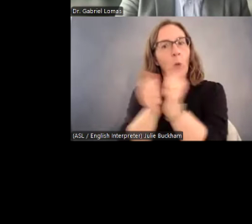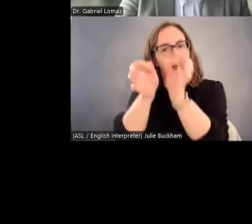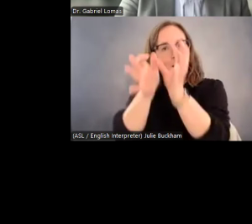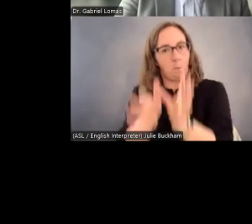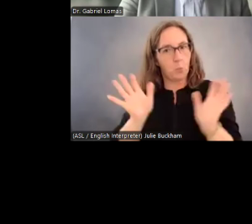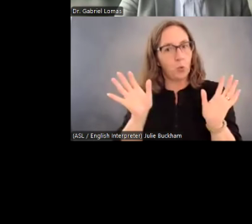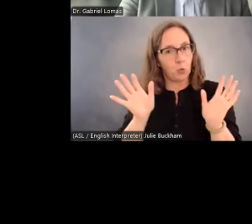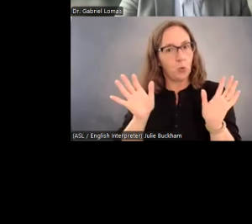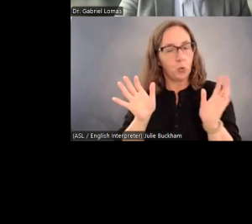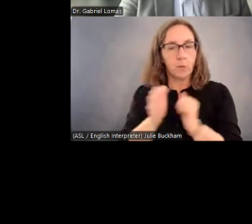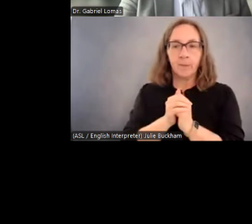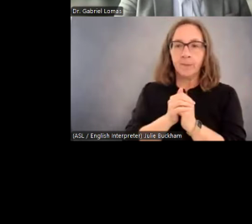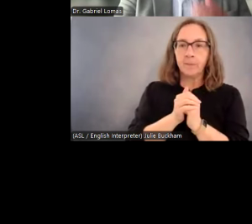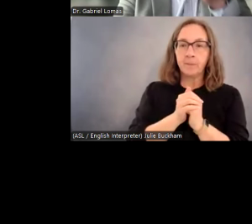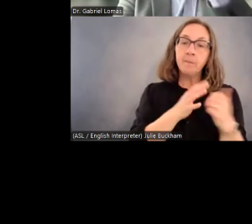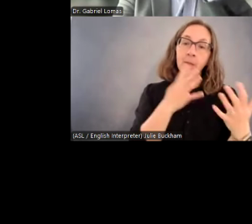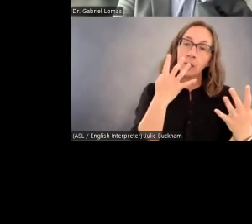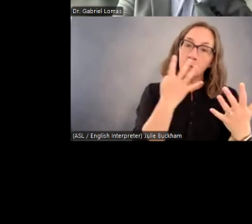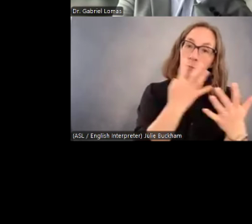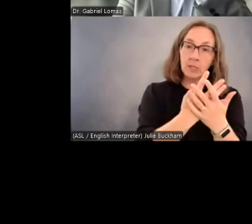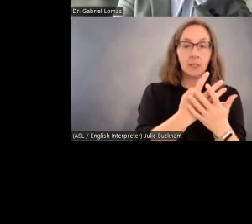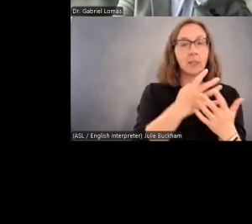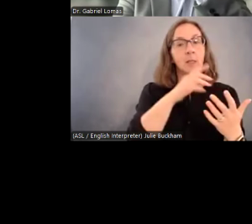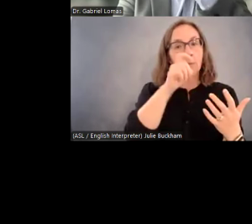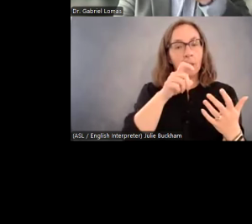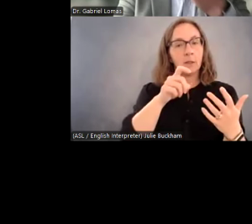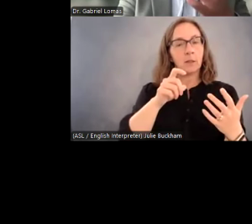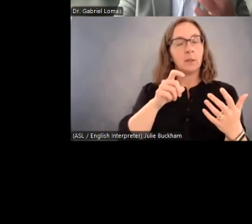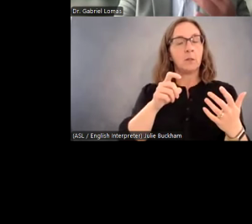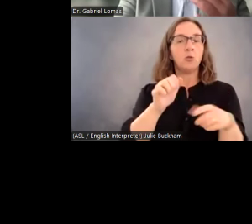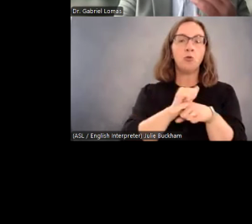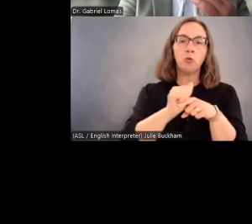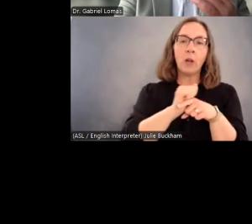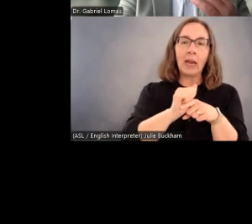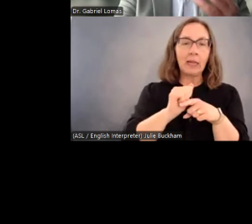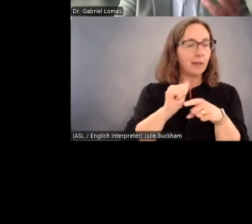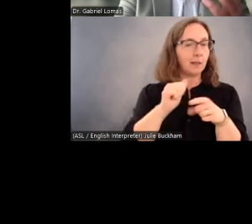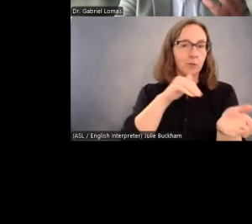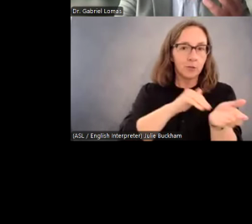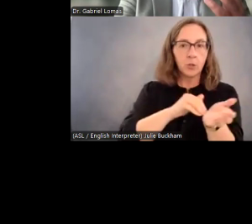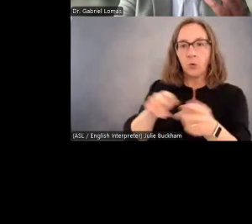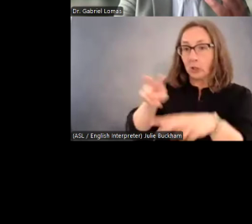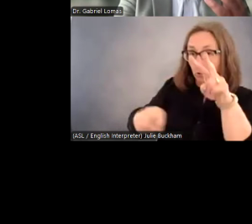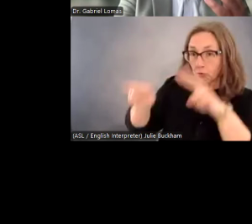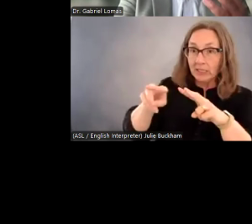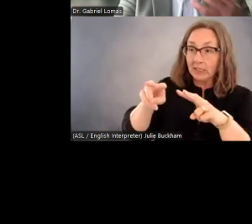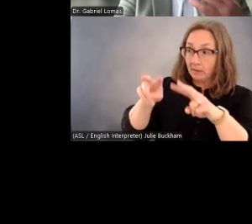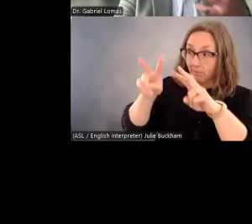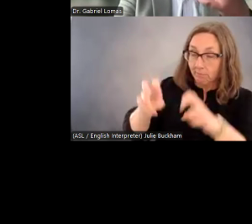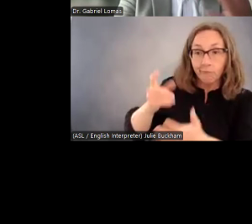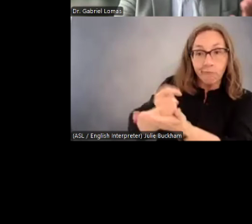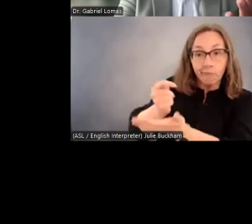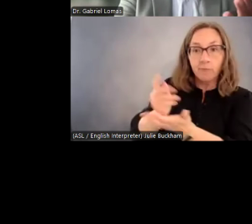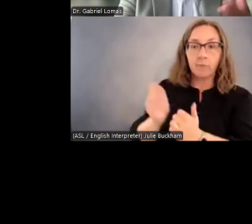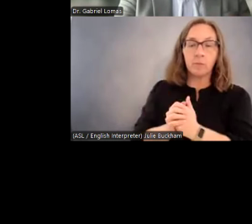interpreters. And prisons should use appropriately trained healthcare professionals to screen, assess, and treat offenders. Making sure